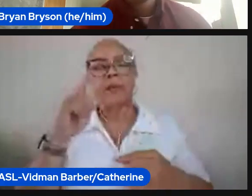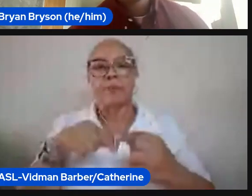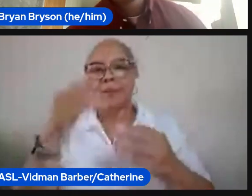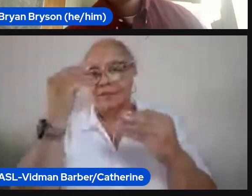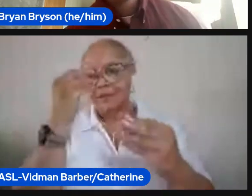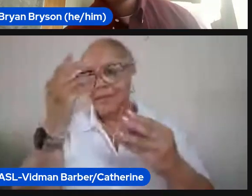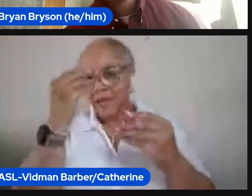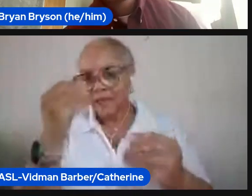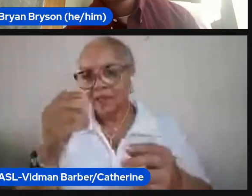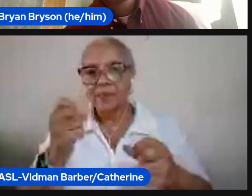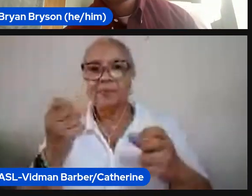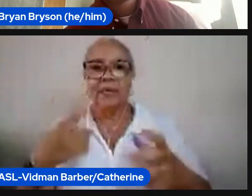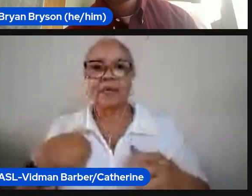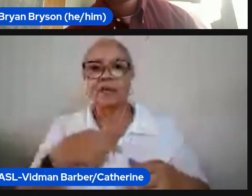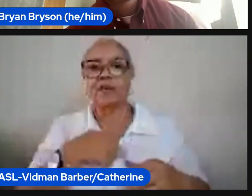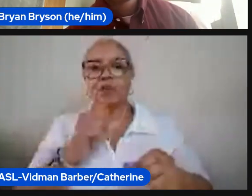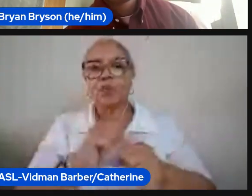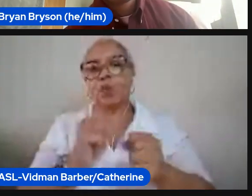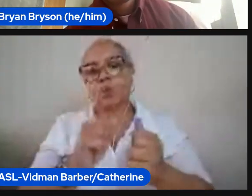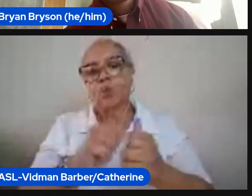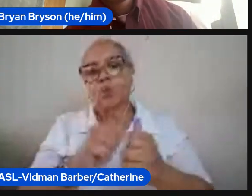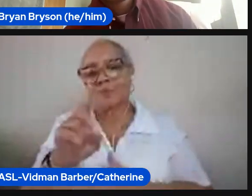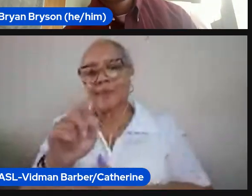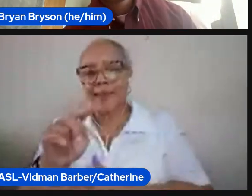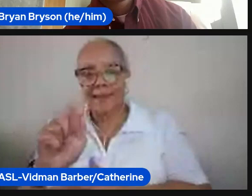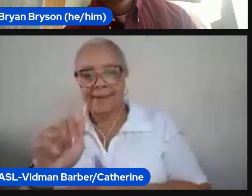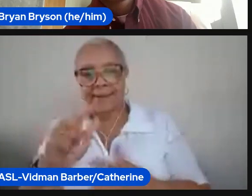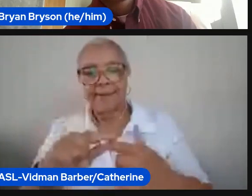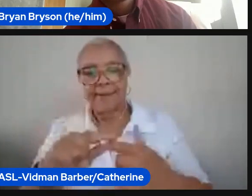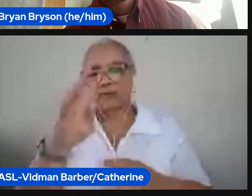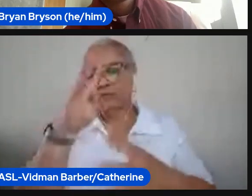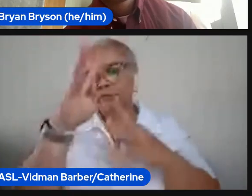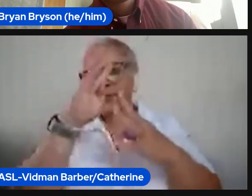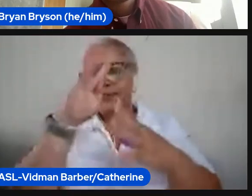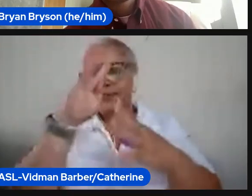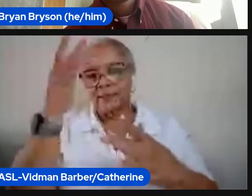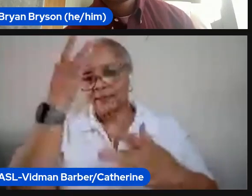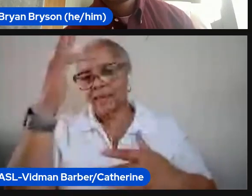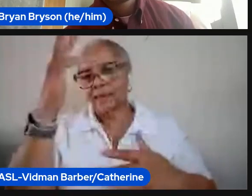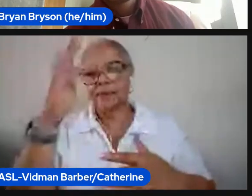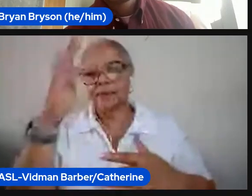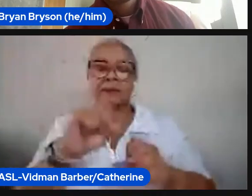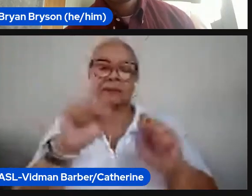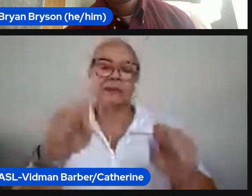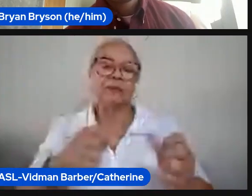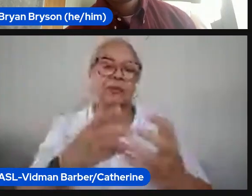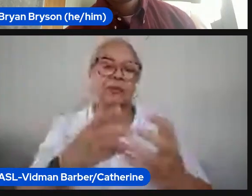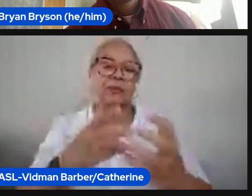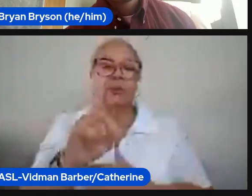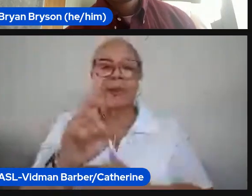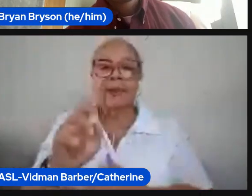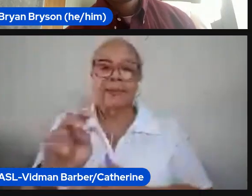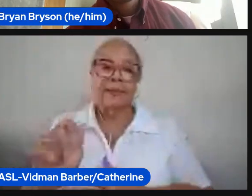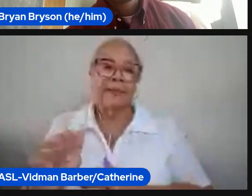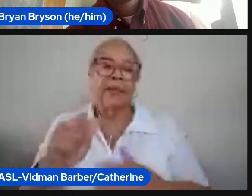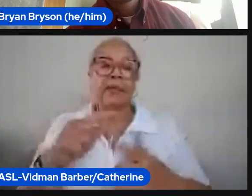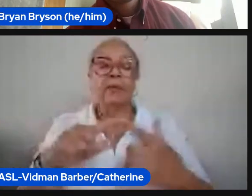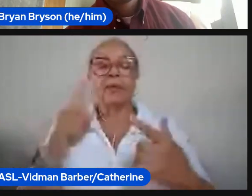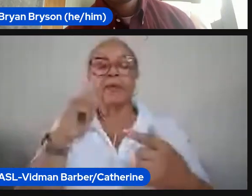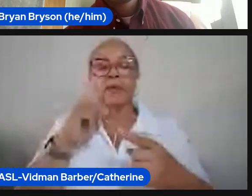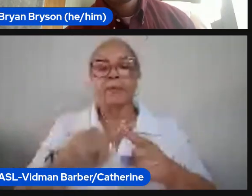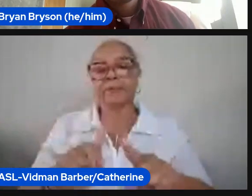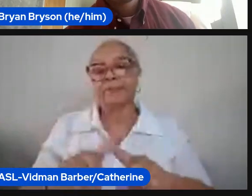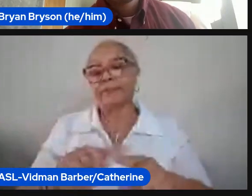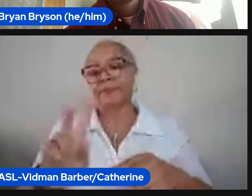So a lot of us work with data, and we are creating intelligent systems through data. So we can think of different types